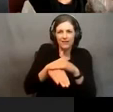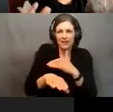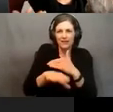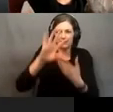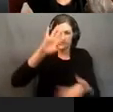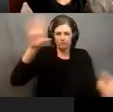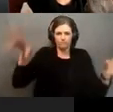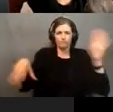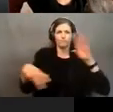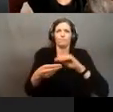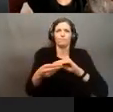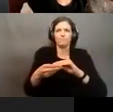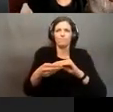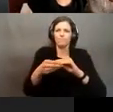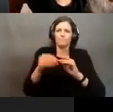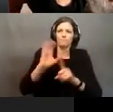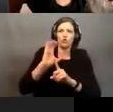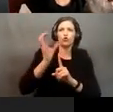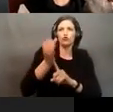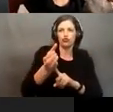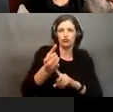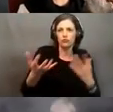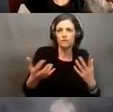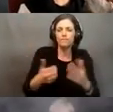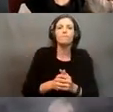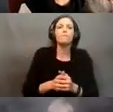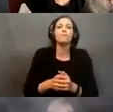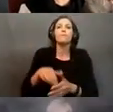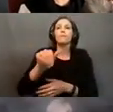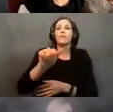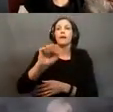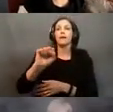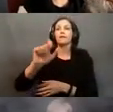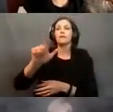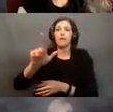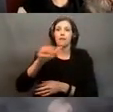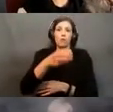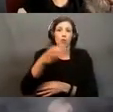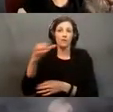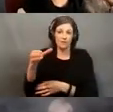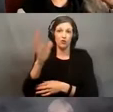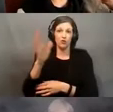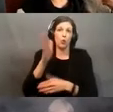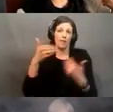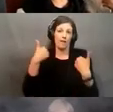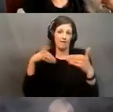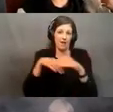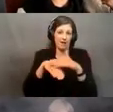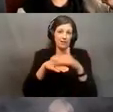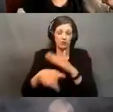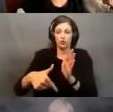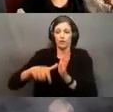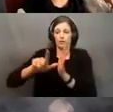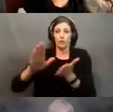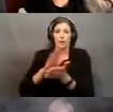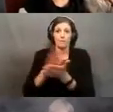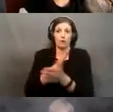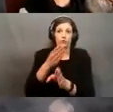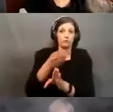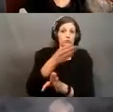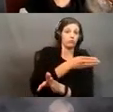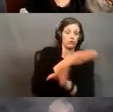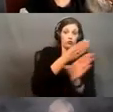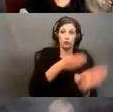an accessible culture in this conference. The ASL and captioners are going to have access to review the papers in advance to prepare.